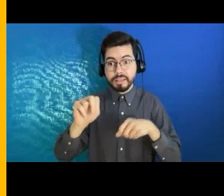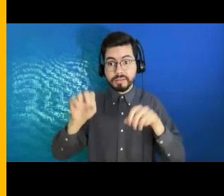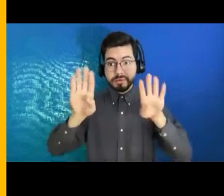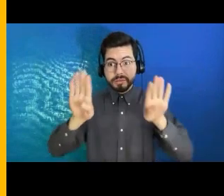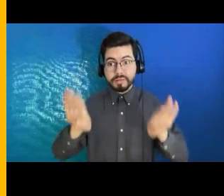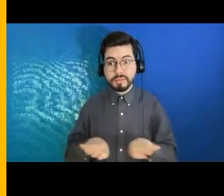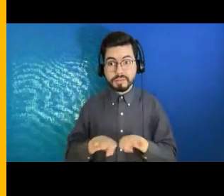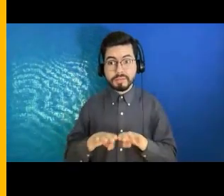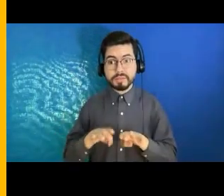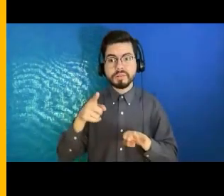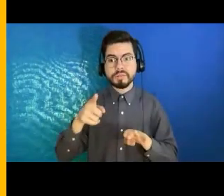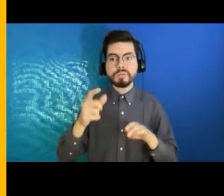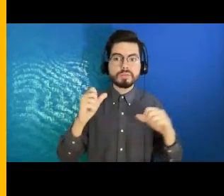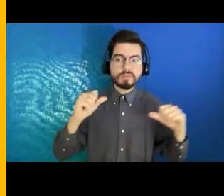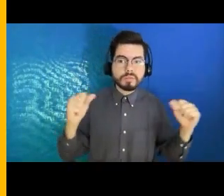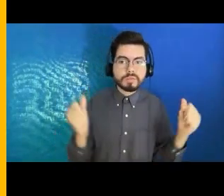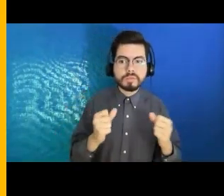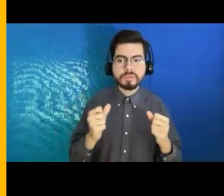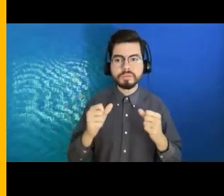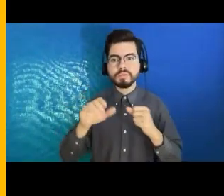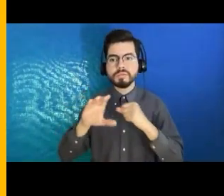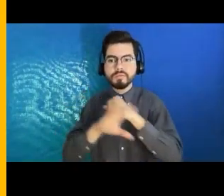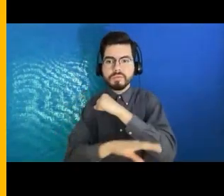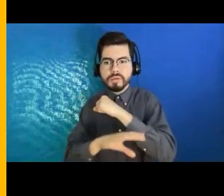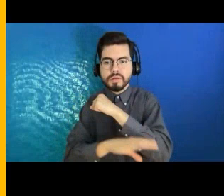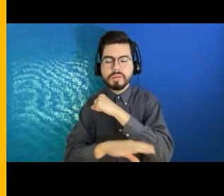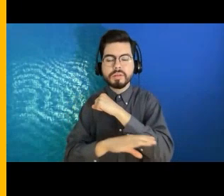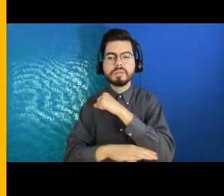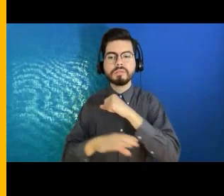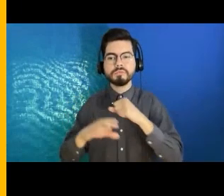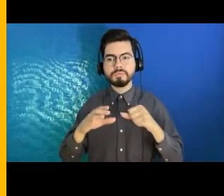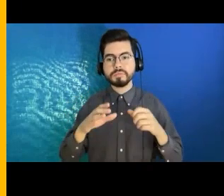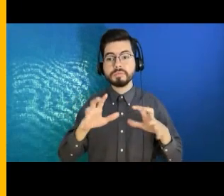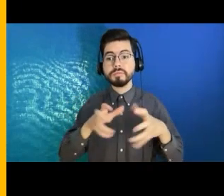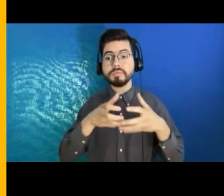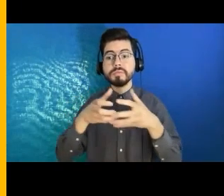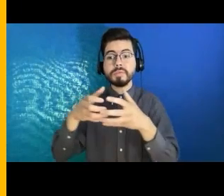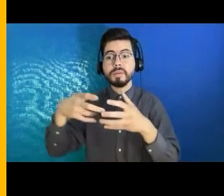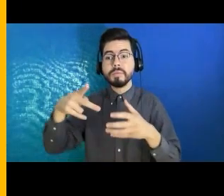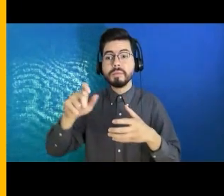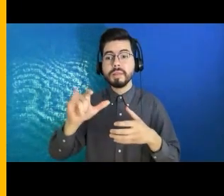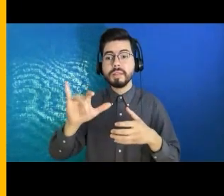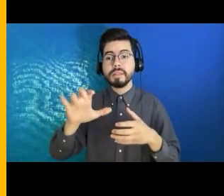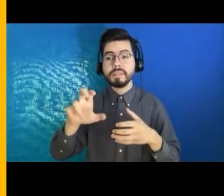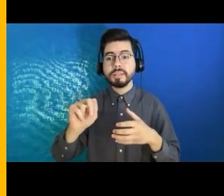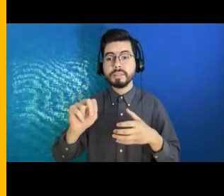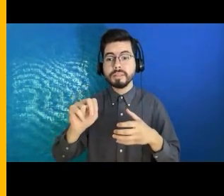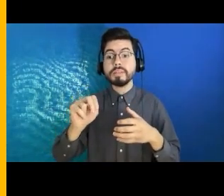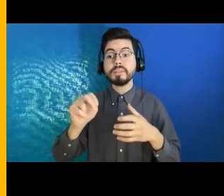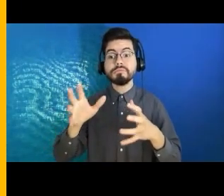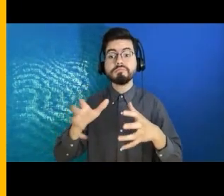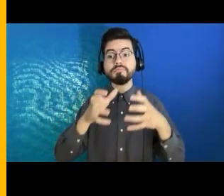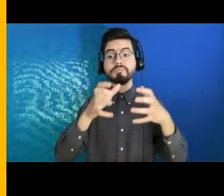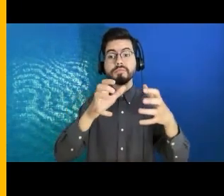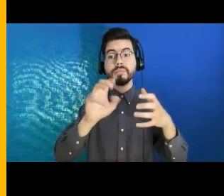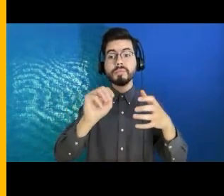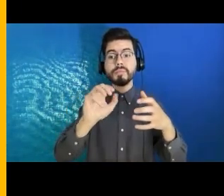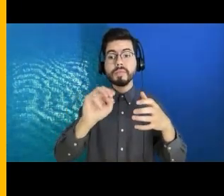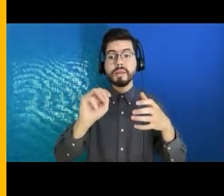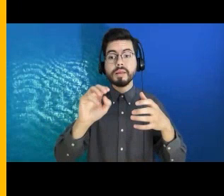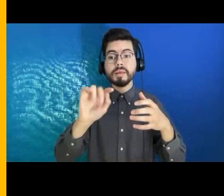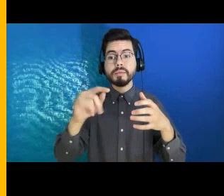fall, they'll either kind of move over to Pelican for a little bit, then either head up one of these corridors to Mammoth, or they'll